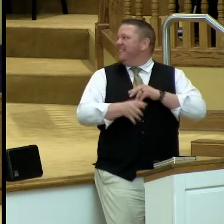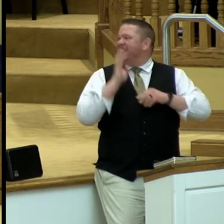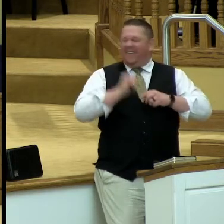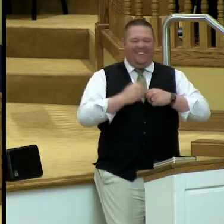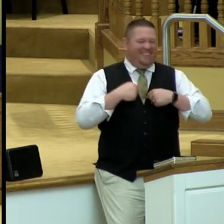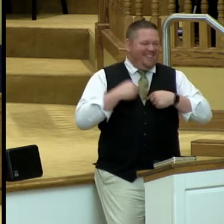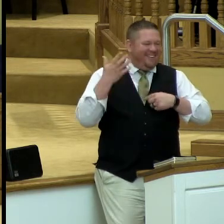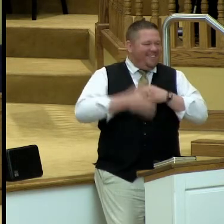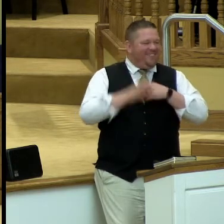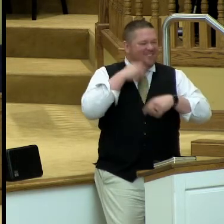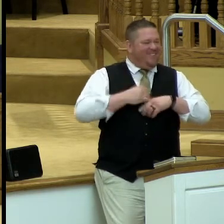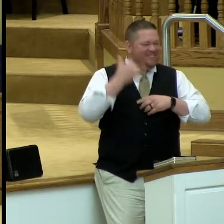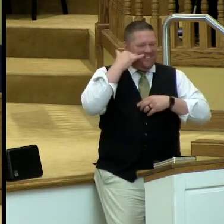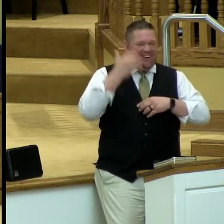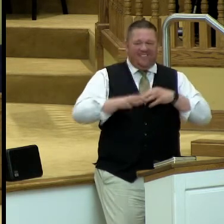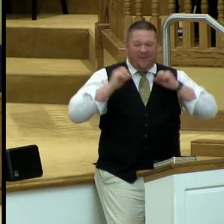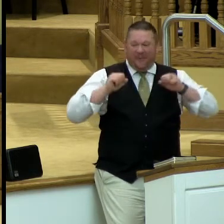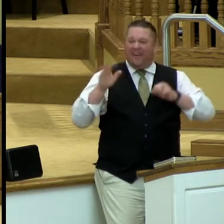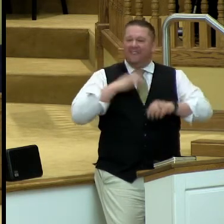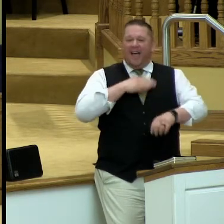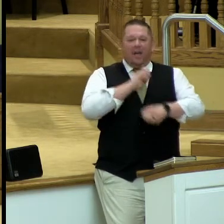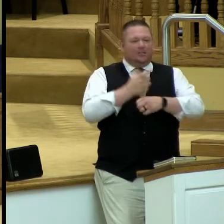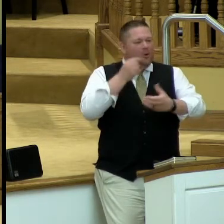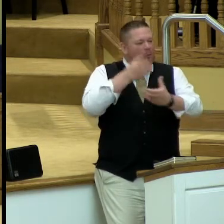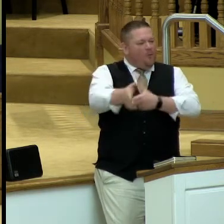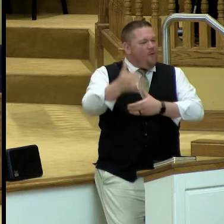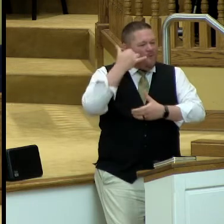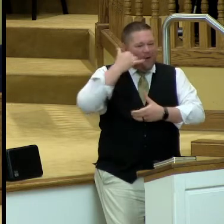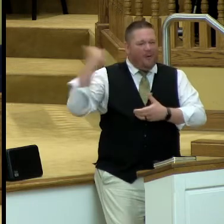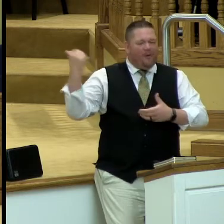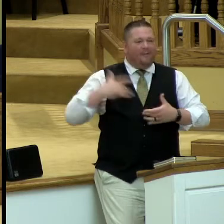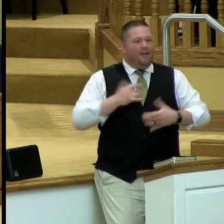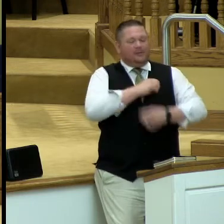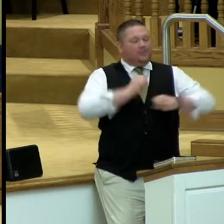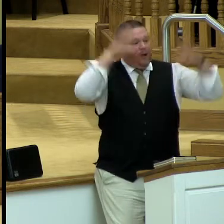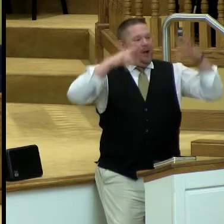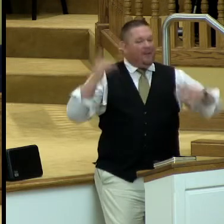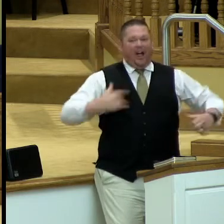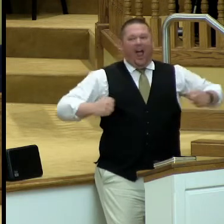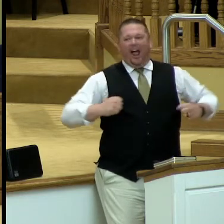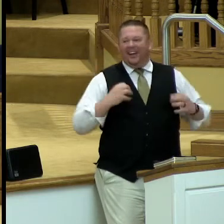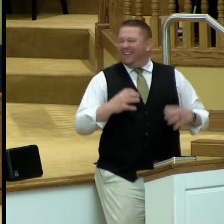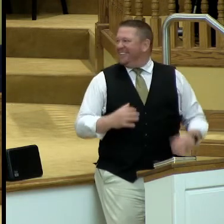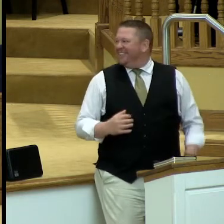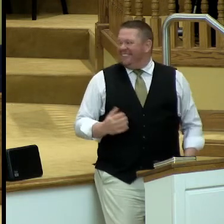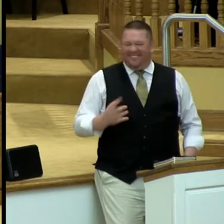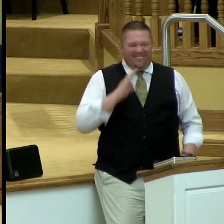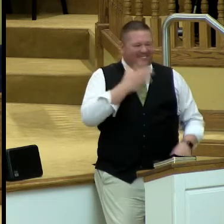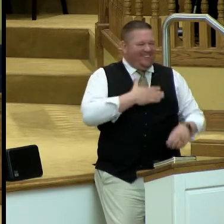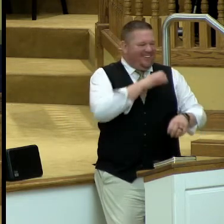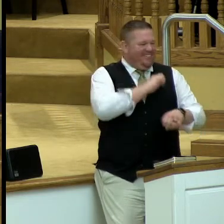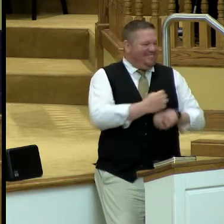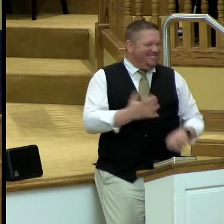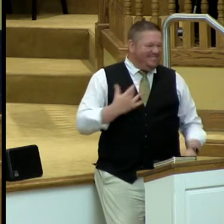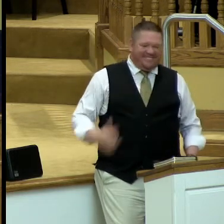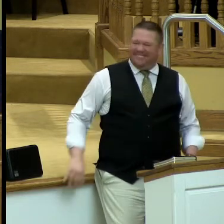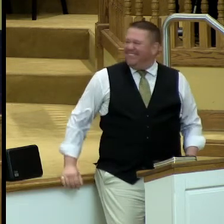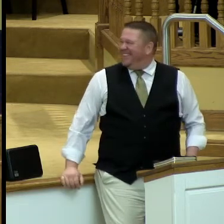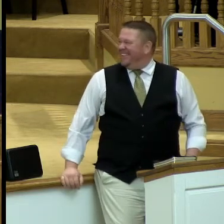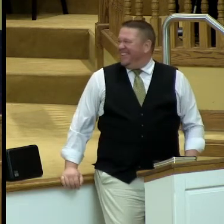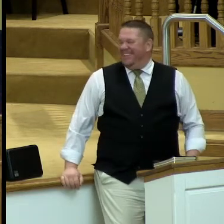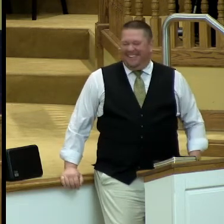yesterday after talking to you. I'd already worked out. Your energy came through the phone and lit me up. I was like, yeah!